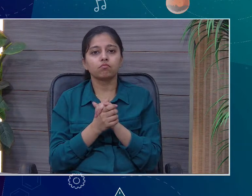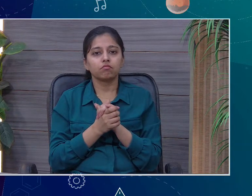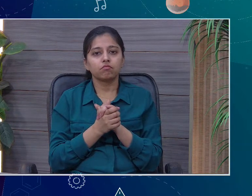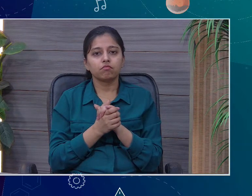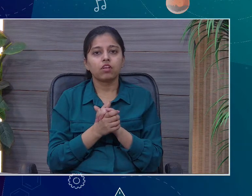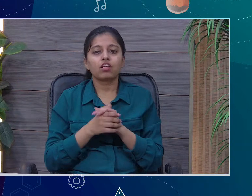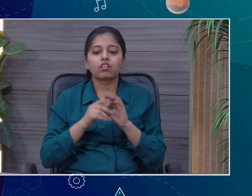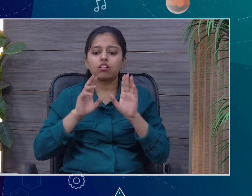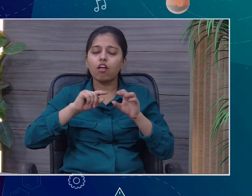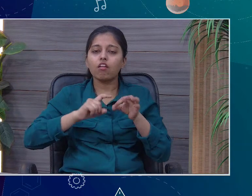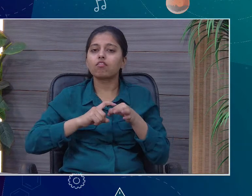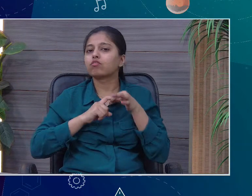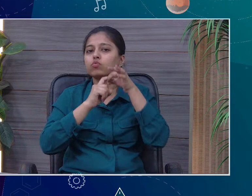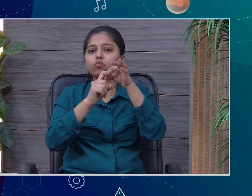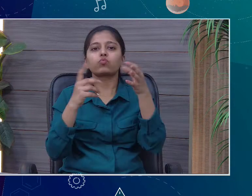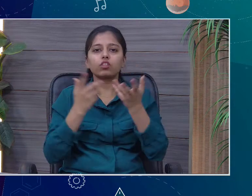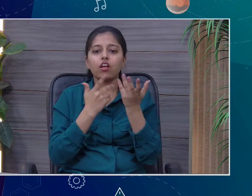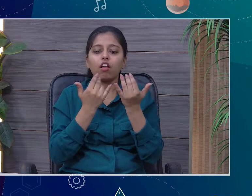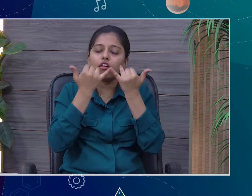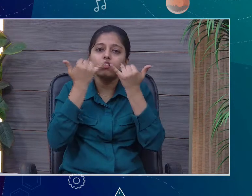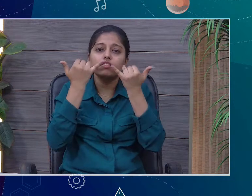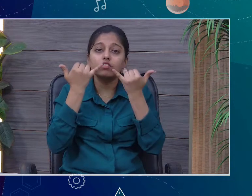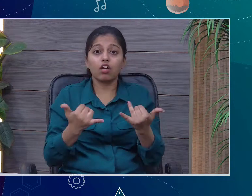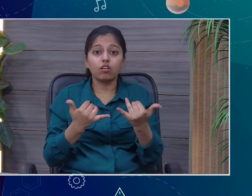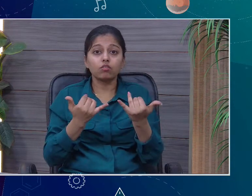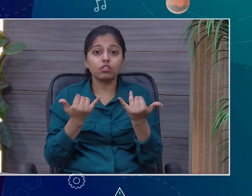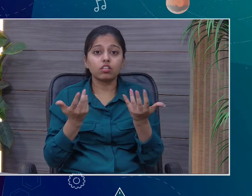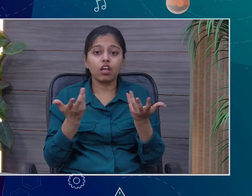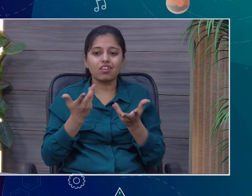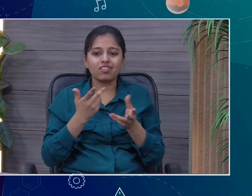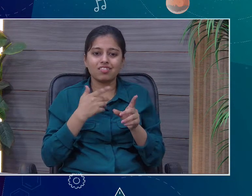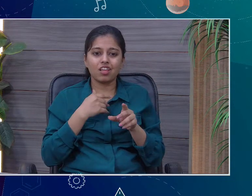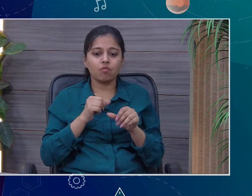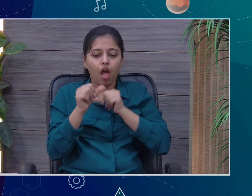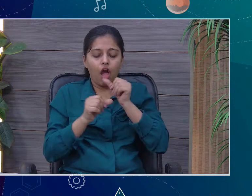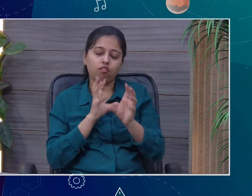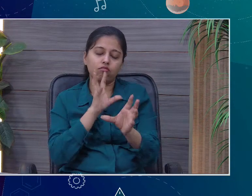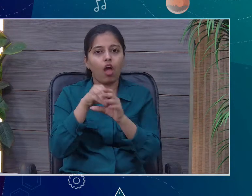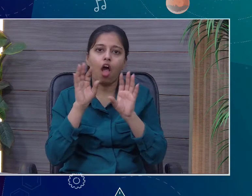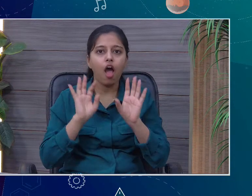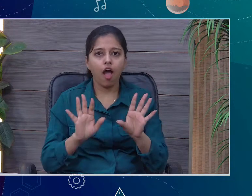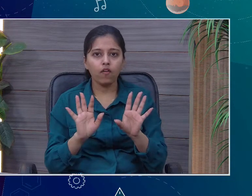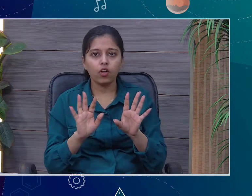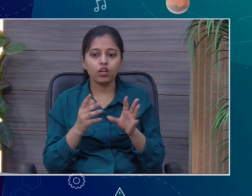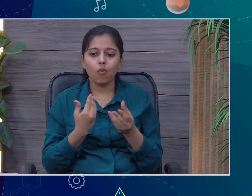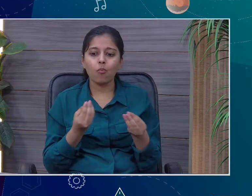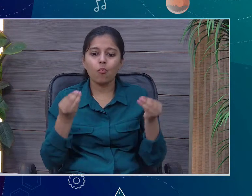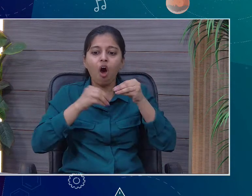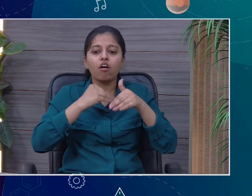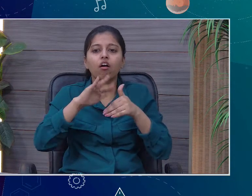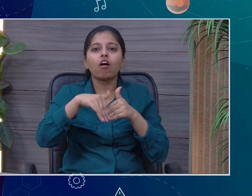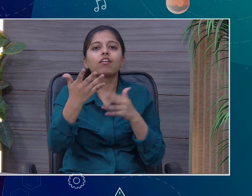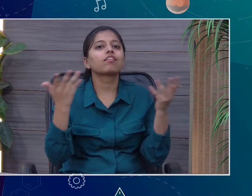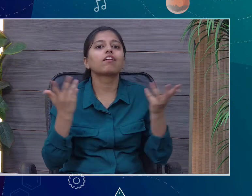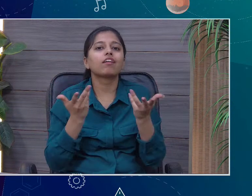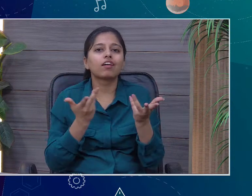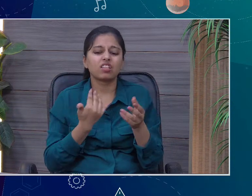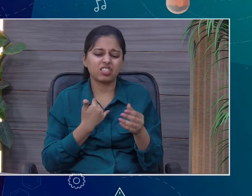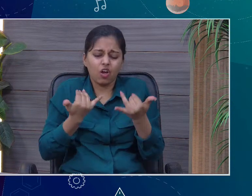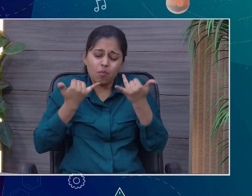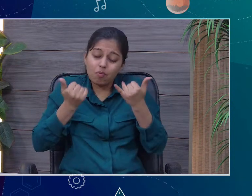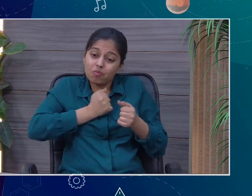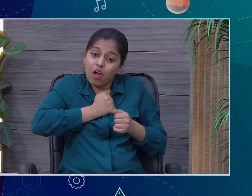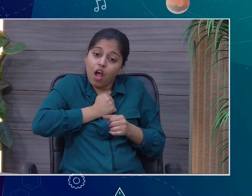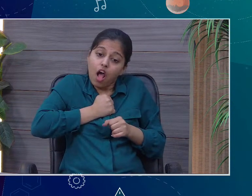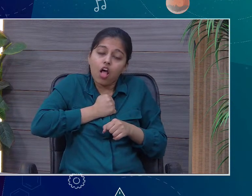then a question arises that now they have got into the process. Now how we can take this further? How we can relate it